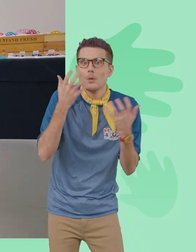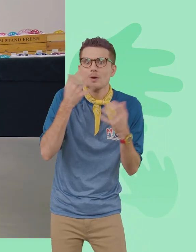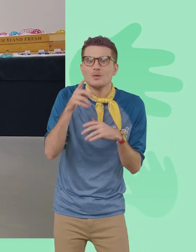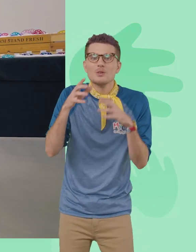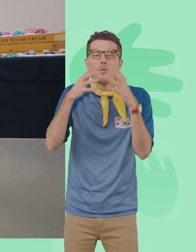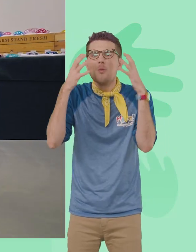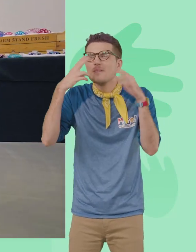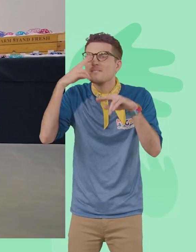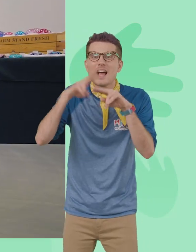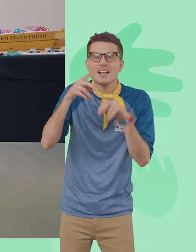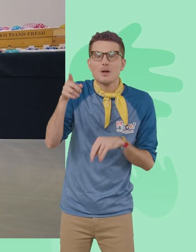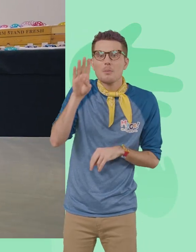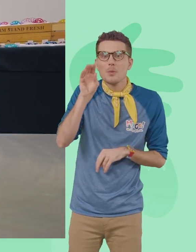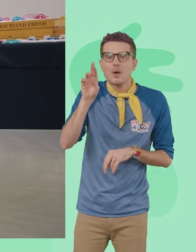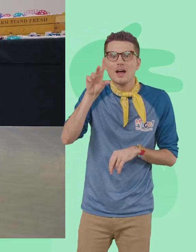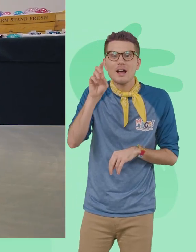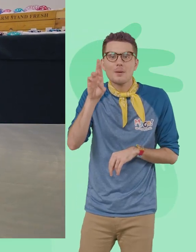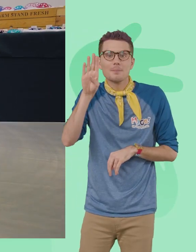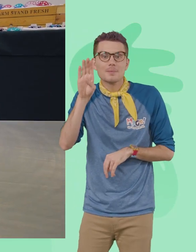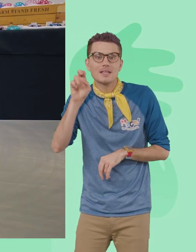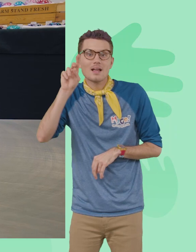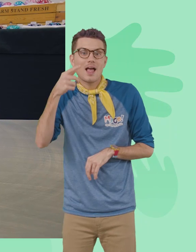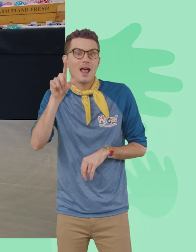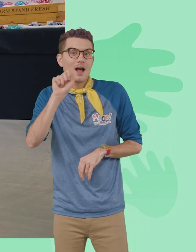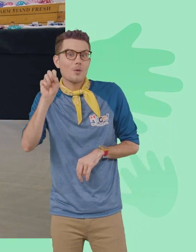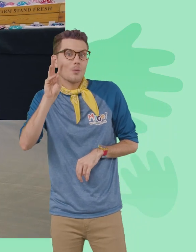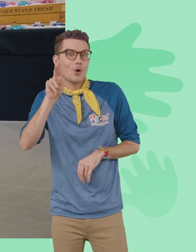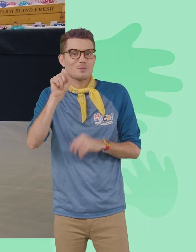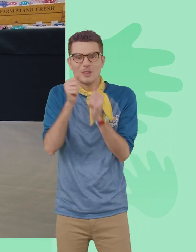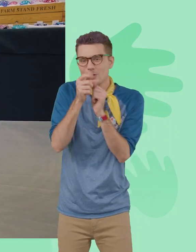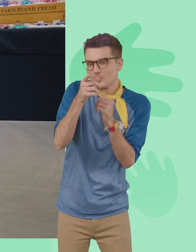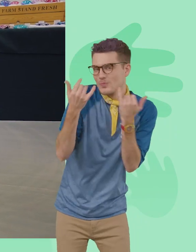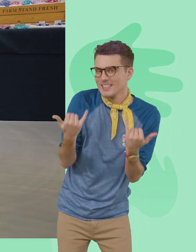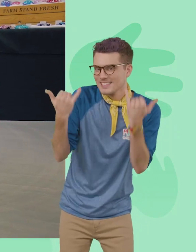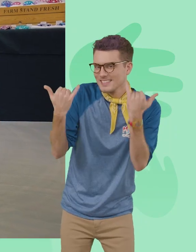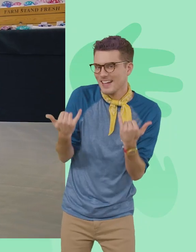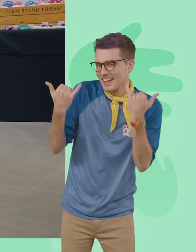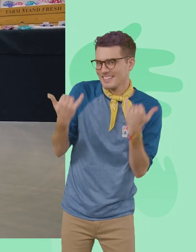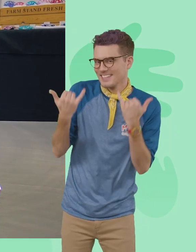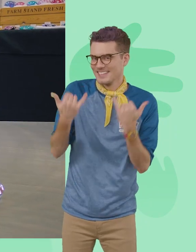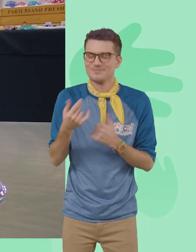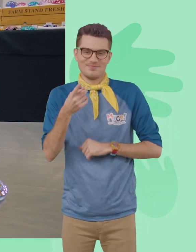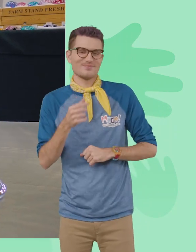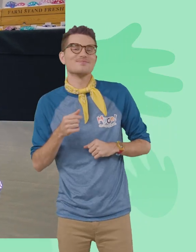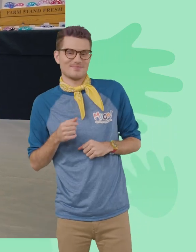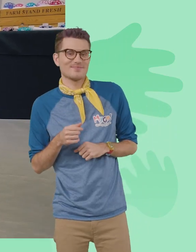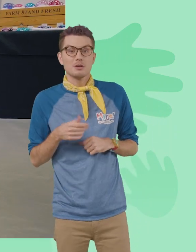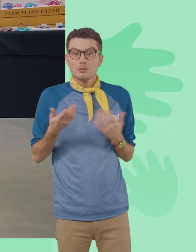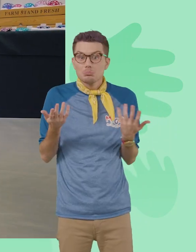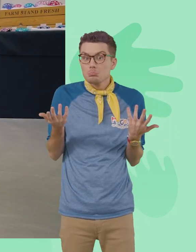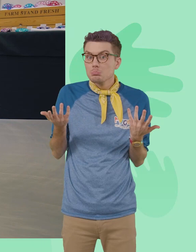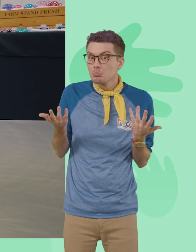That was so much fun at Boulder Bend Glass Works with you today, huh? Did you have fun? Yeah. Hey,